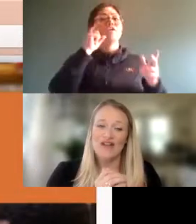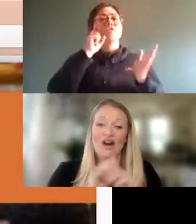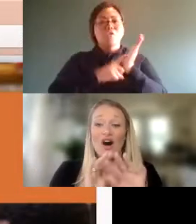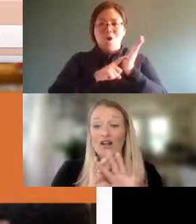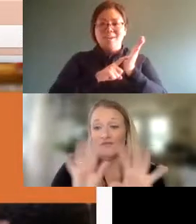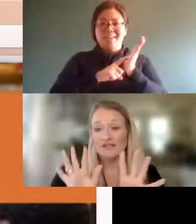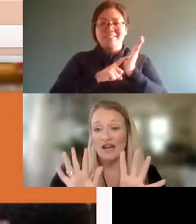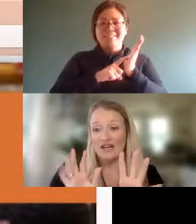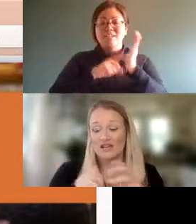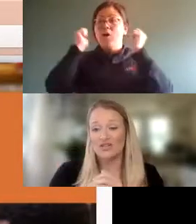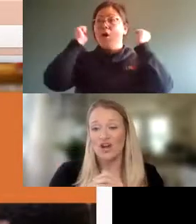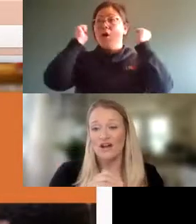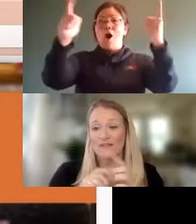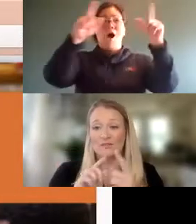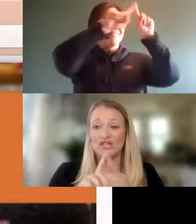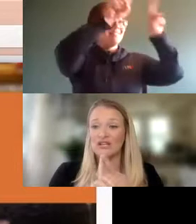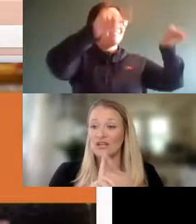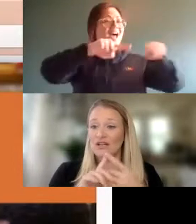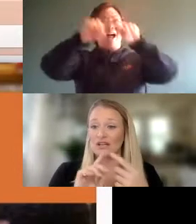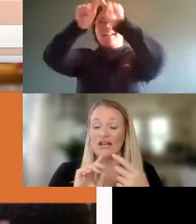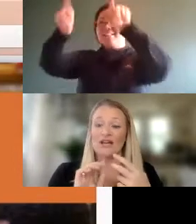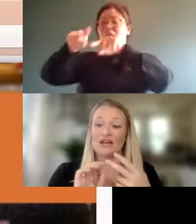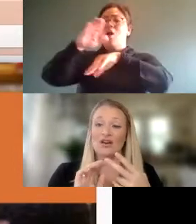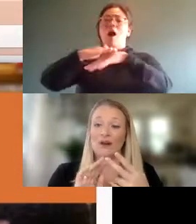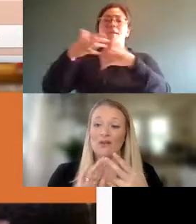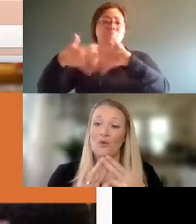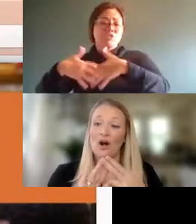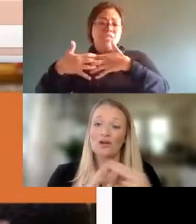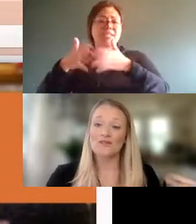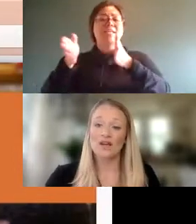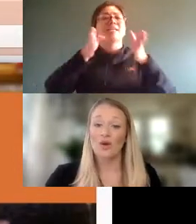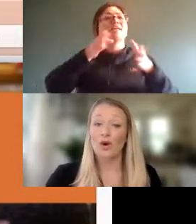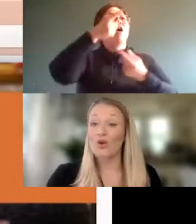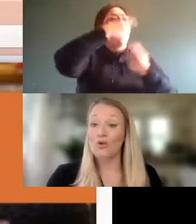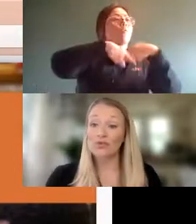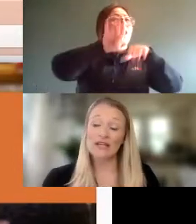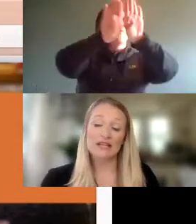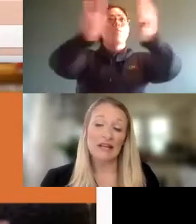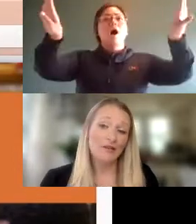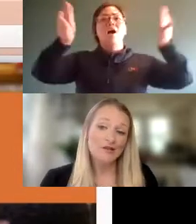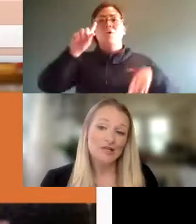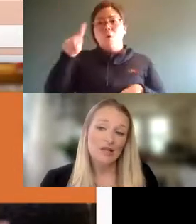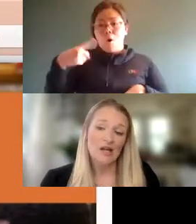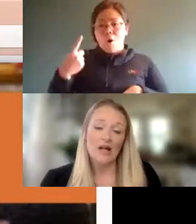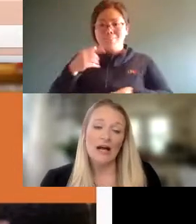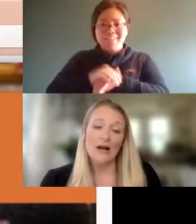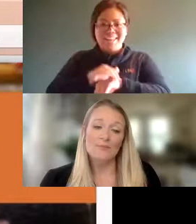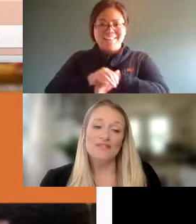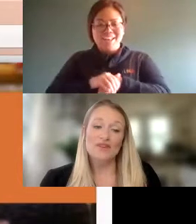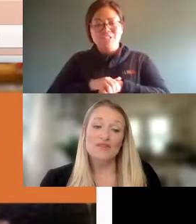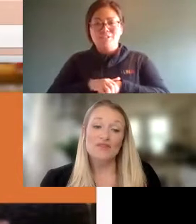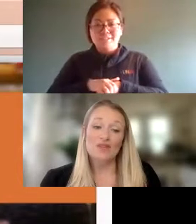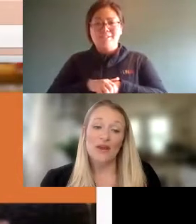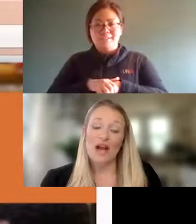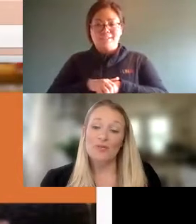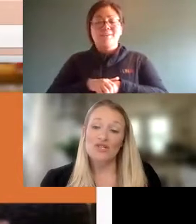noticed that all of the signage on the machinery and around the walls were only in English.